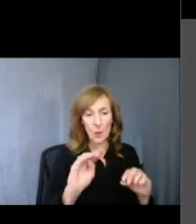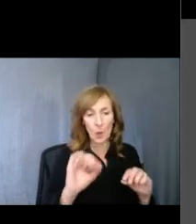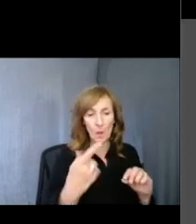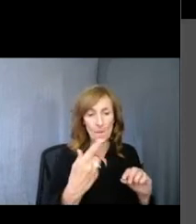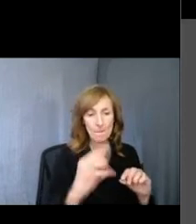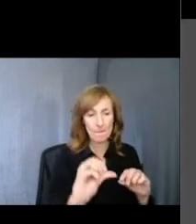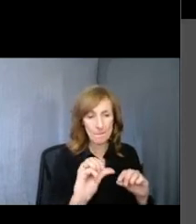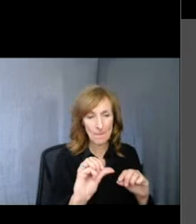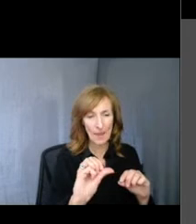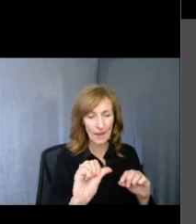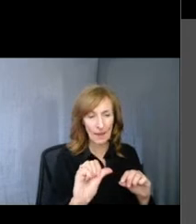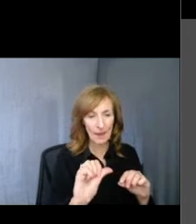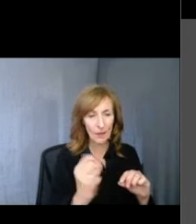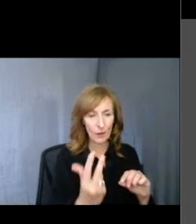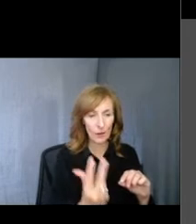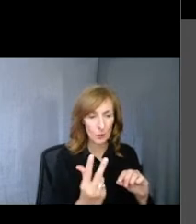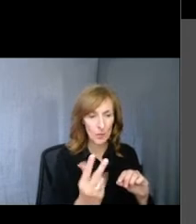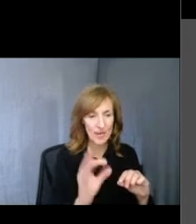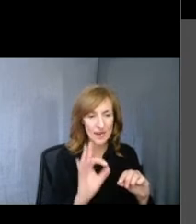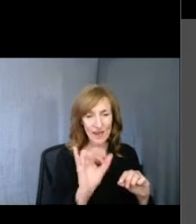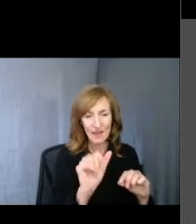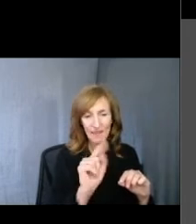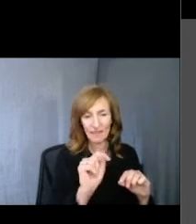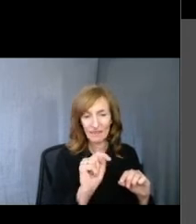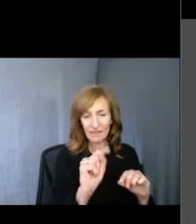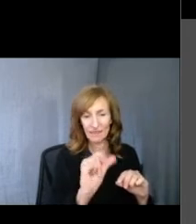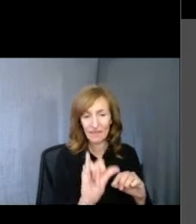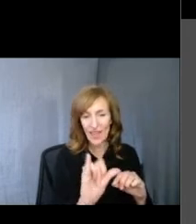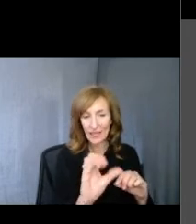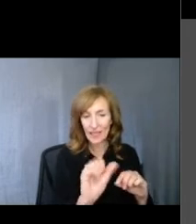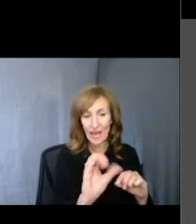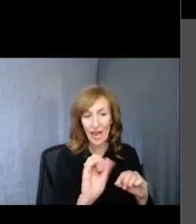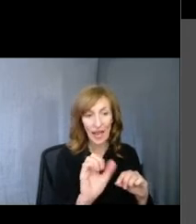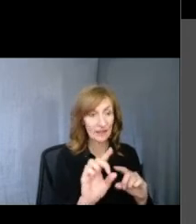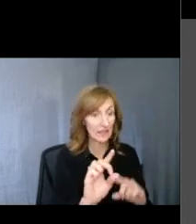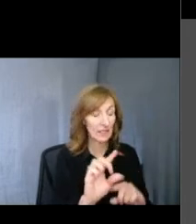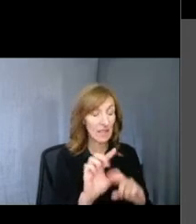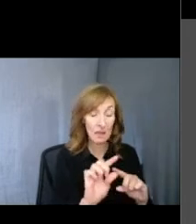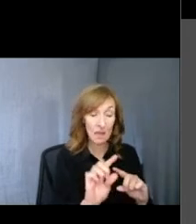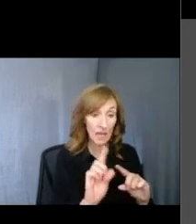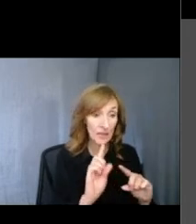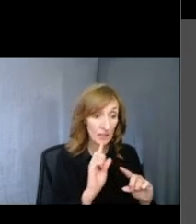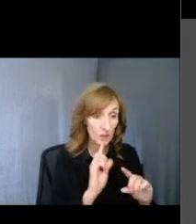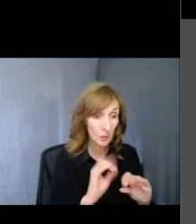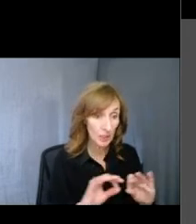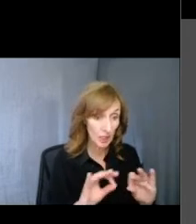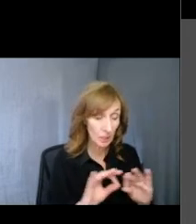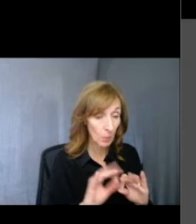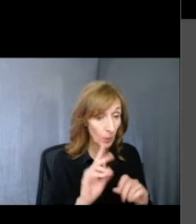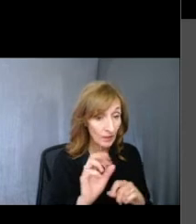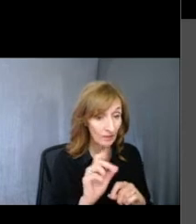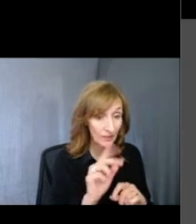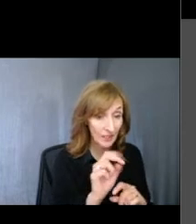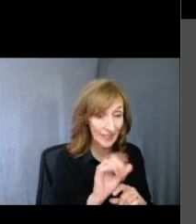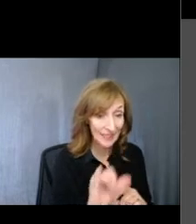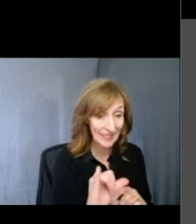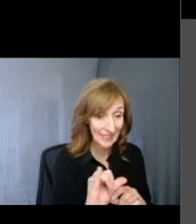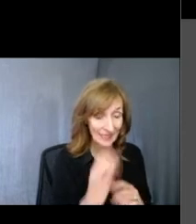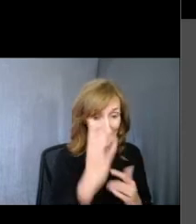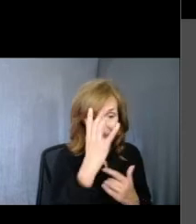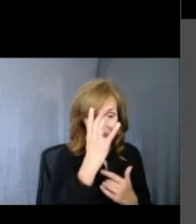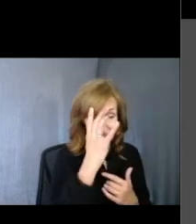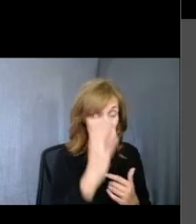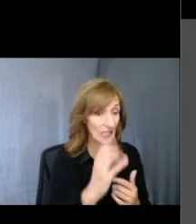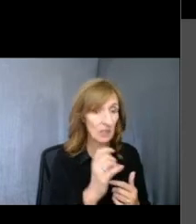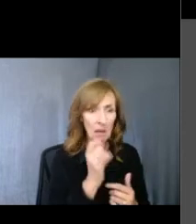thing for cats with kidney disease. And this is something that when I was in vet school 30 years ago, we didn't talk about. We started talking about 20 years